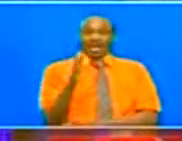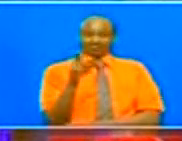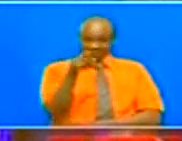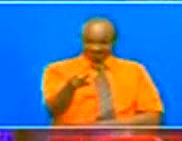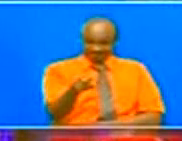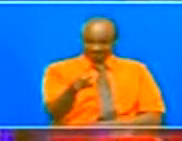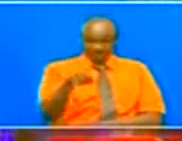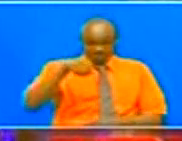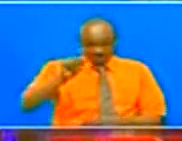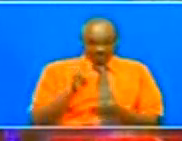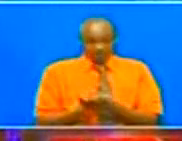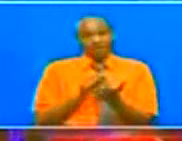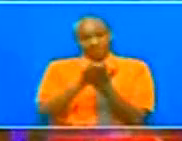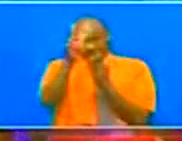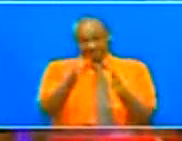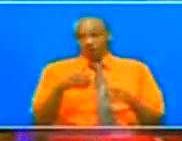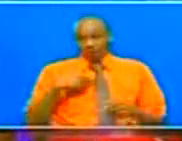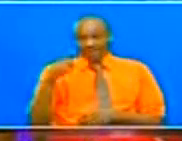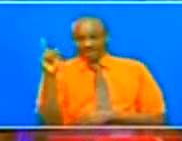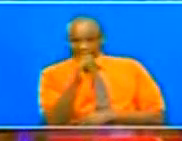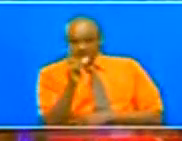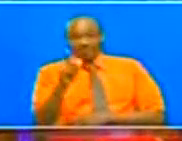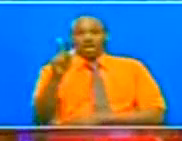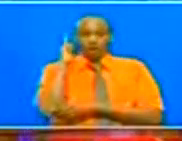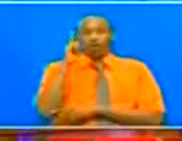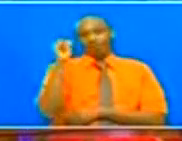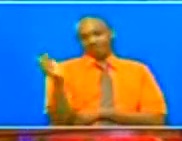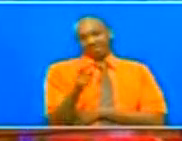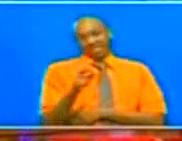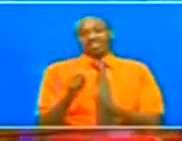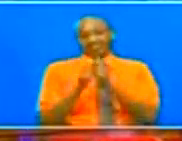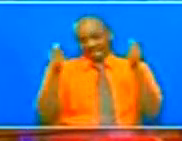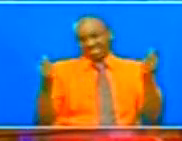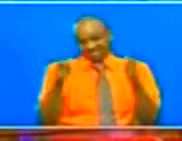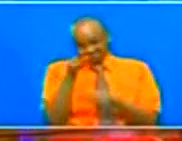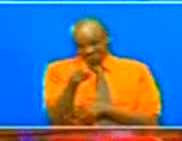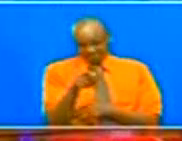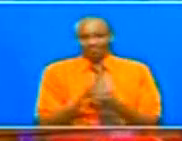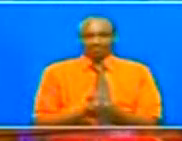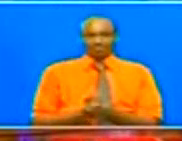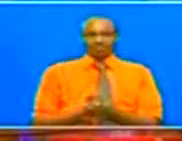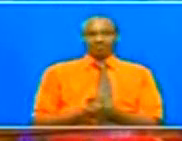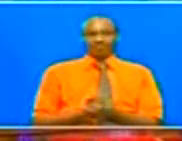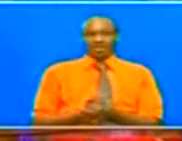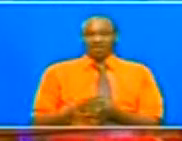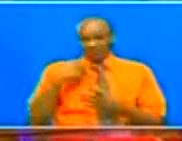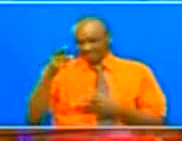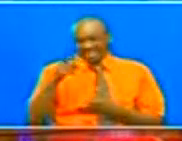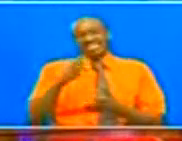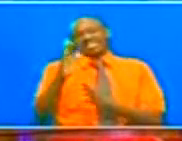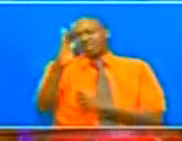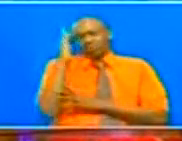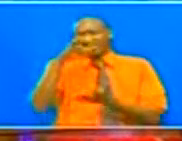Senior counsel and also publisher of Nairobi Law Monthly. We're discussing state of